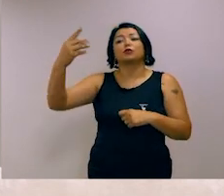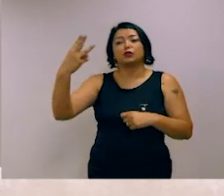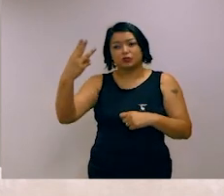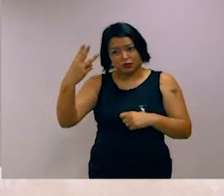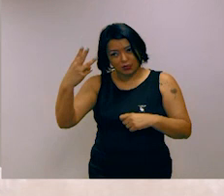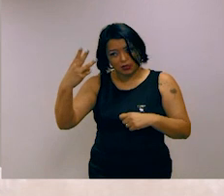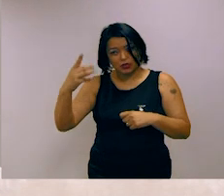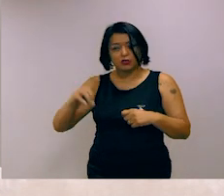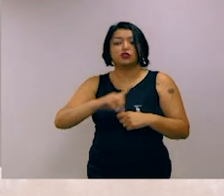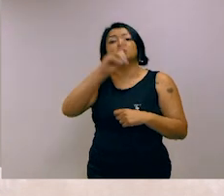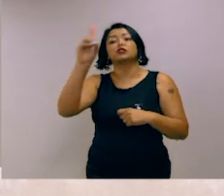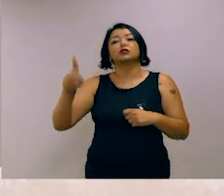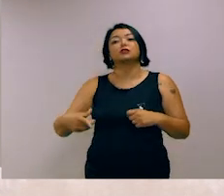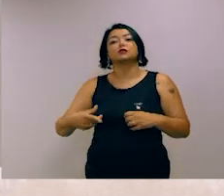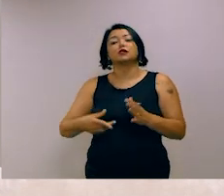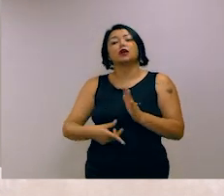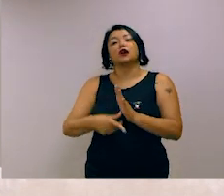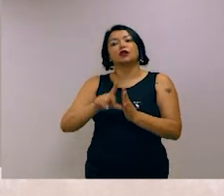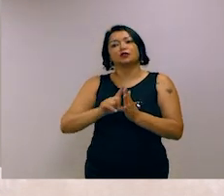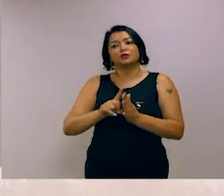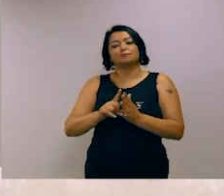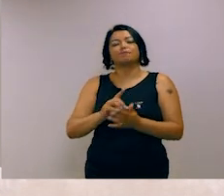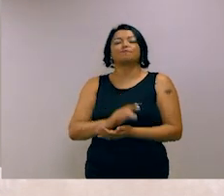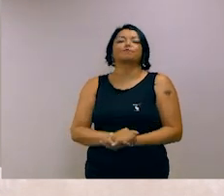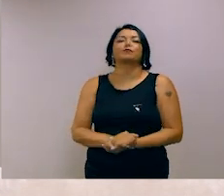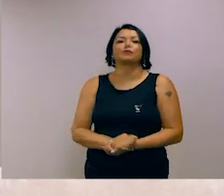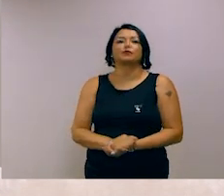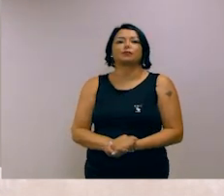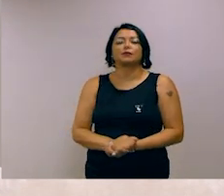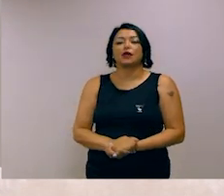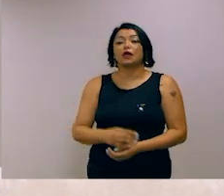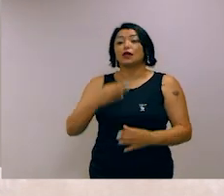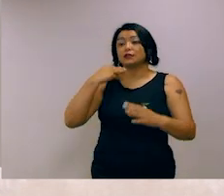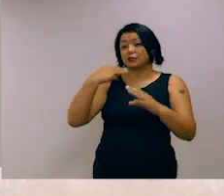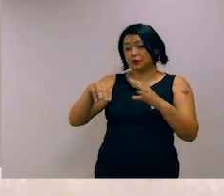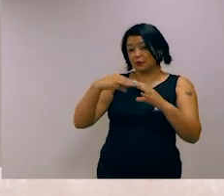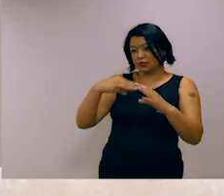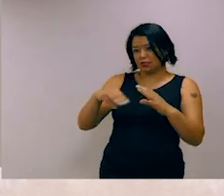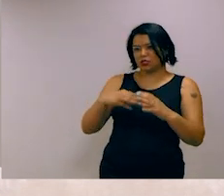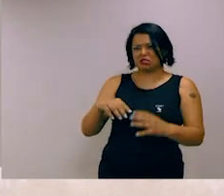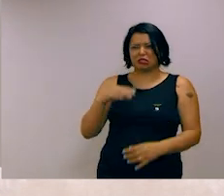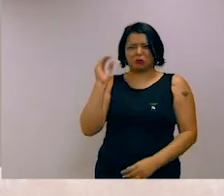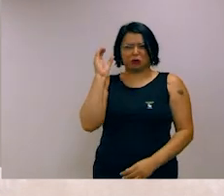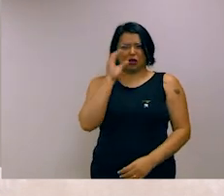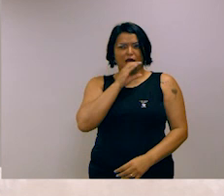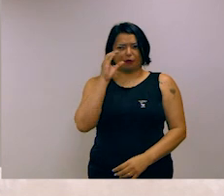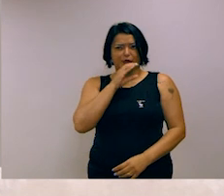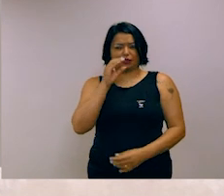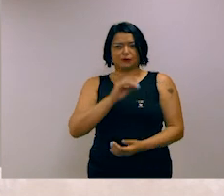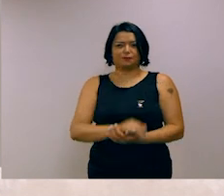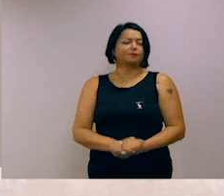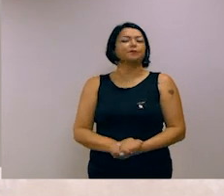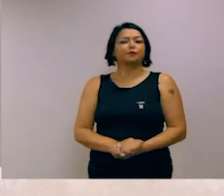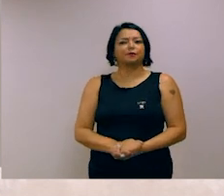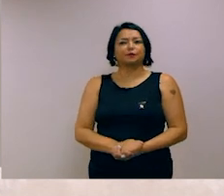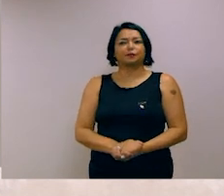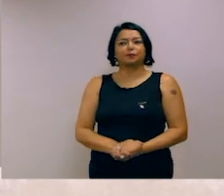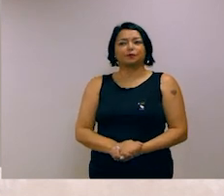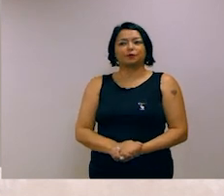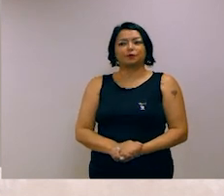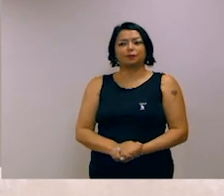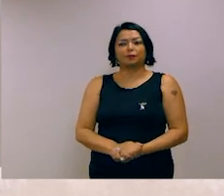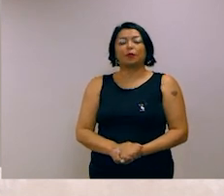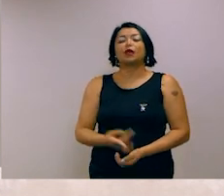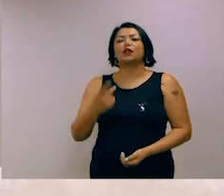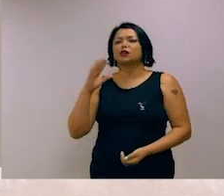said, "Hello, you have a message regarding your medical appointment. To see the appointment details or unsubscribe